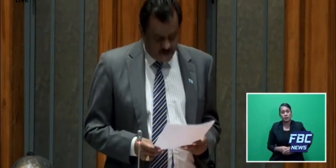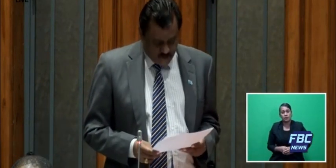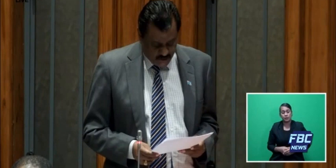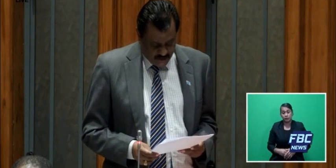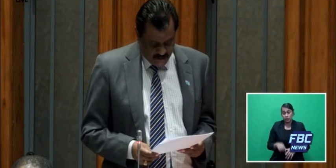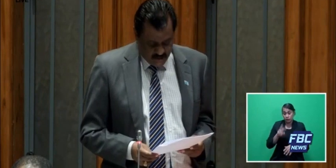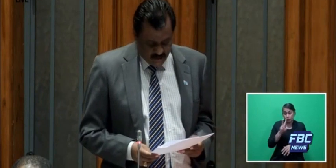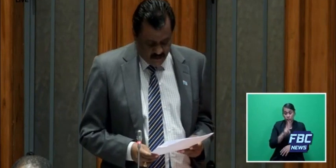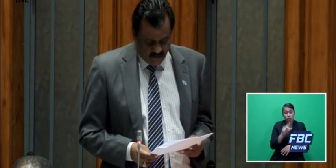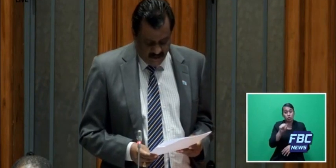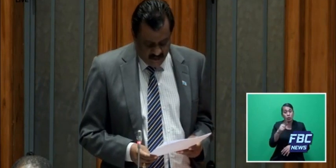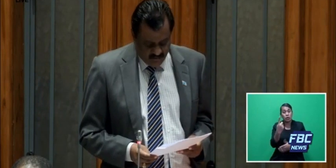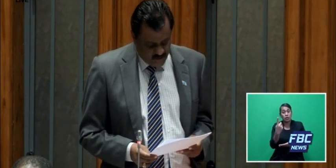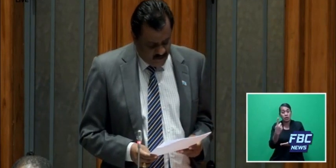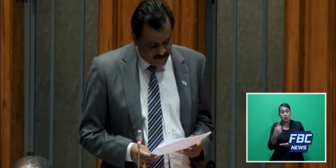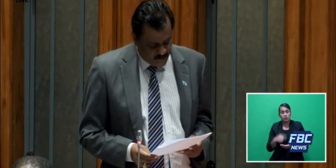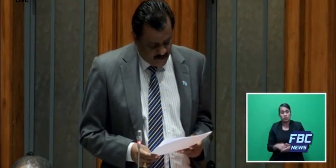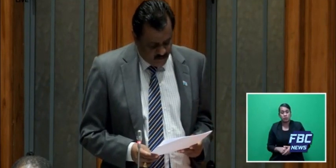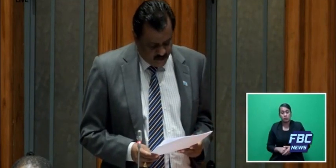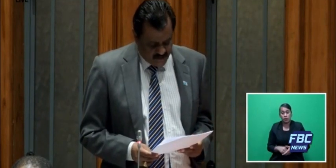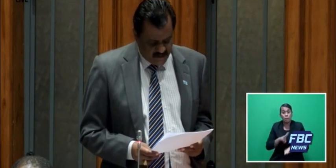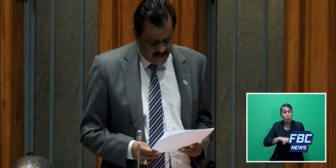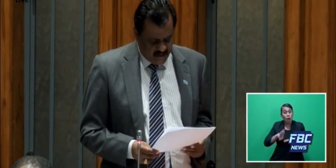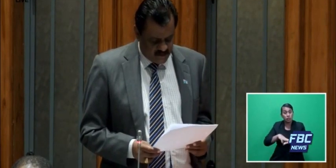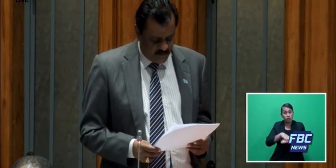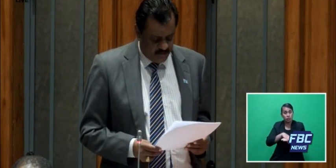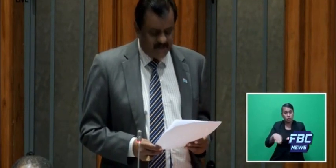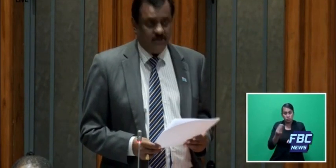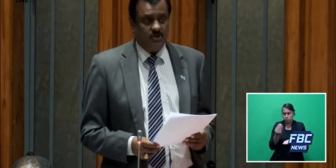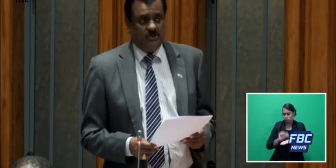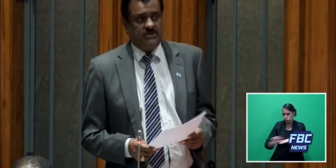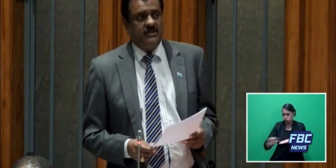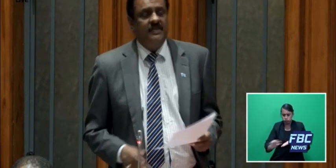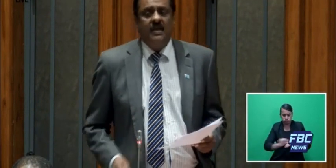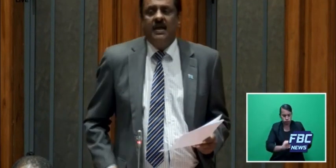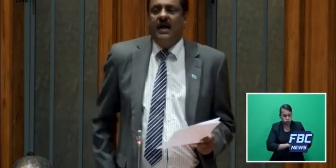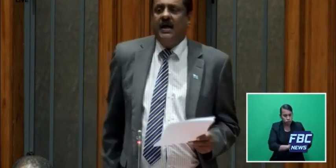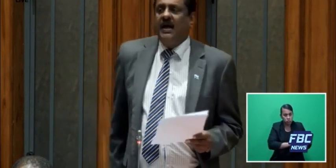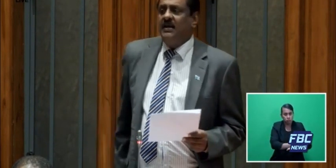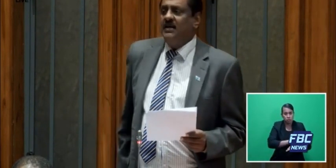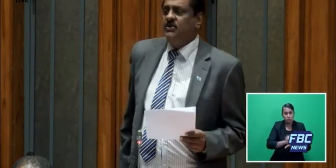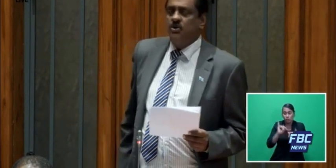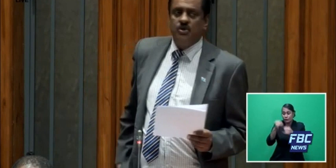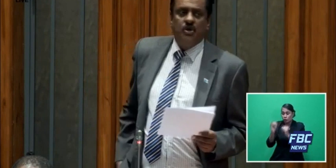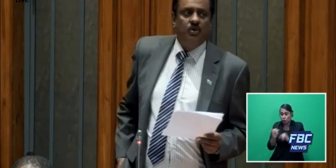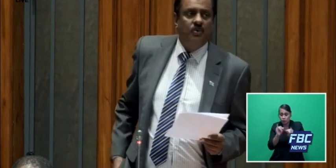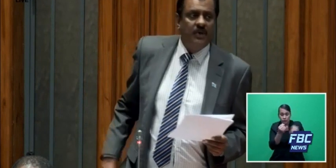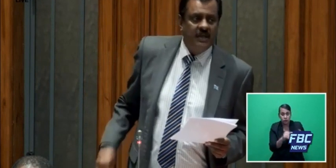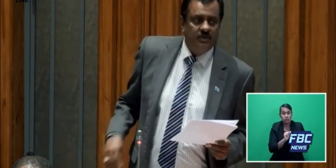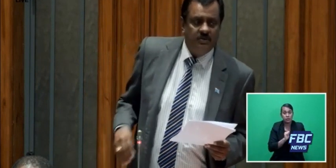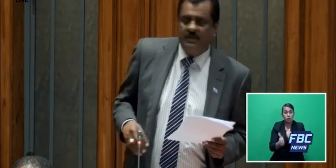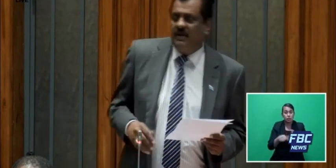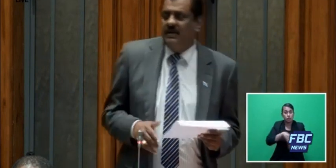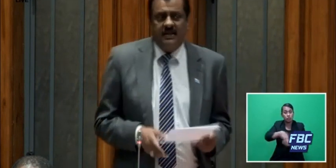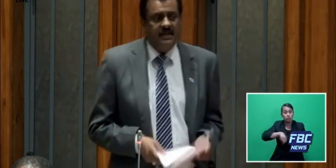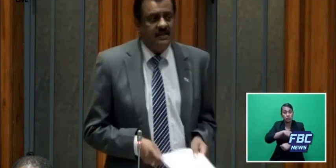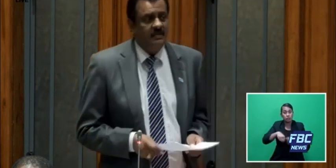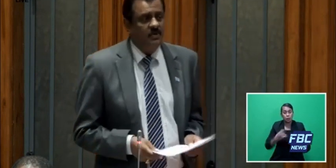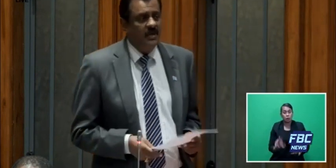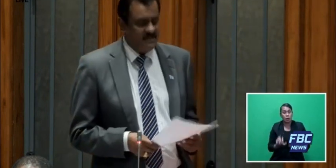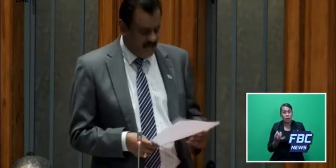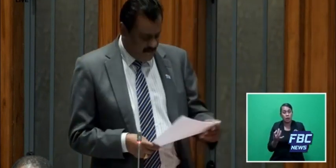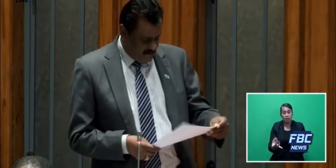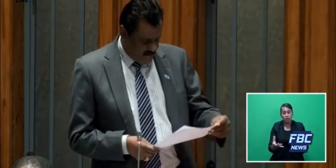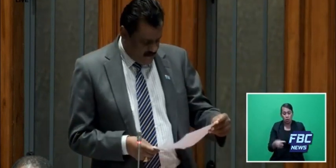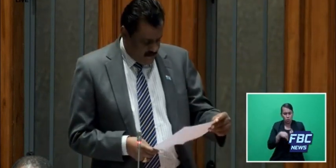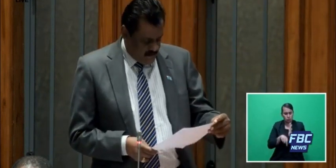million was distributed to the individual sporting bodies as preparation cost. I really don't know where Honorable Ngere